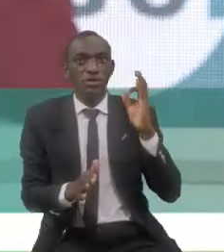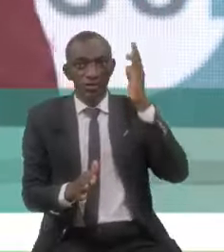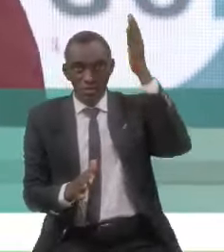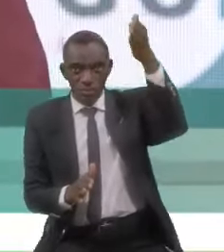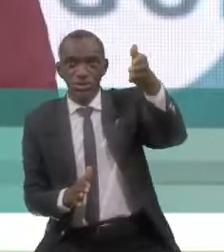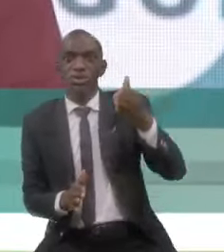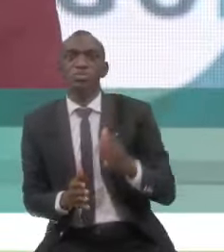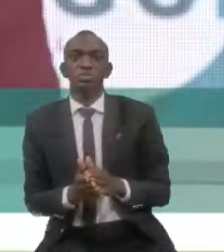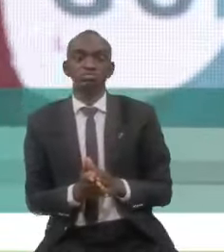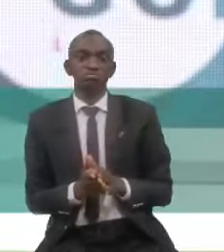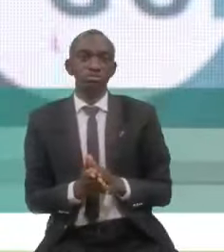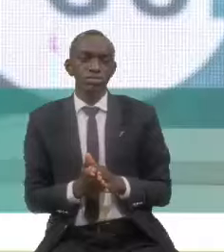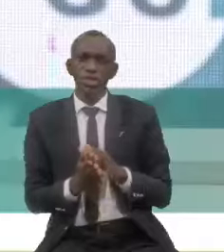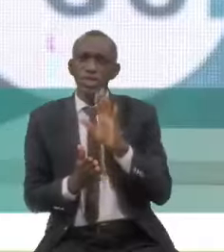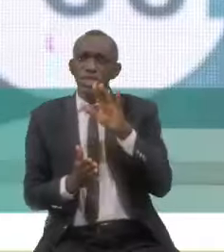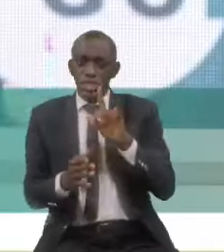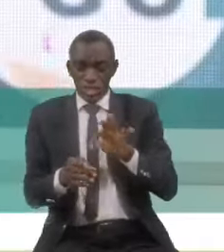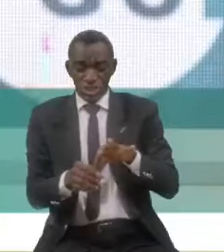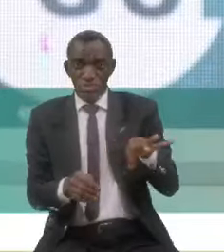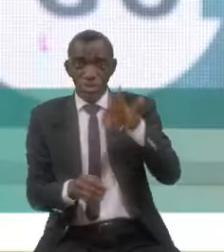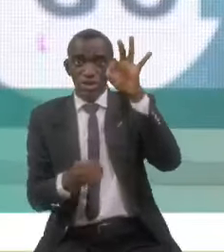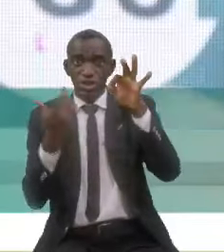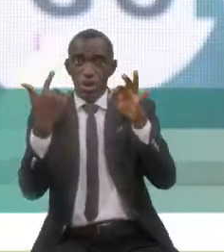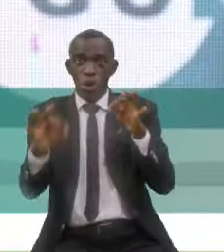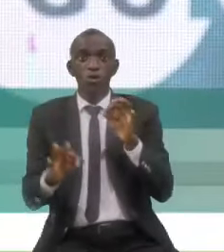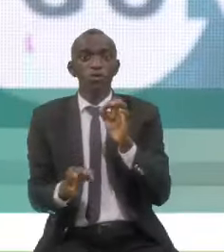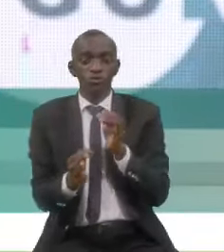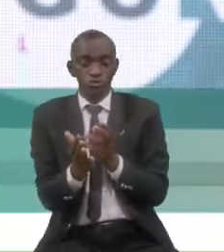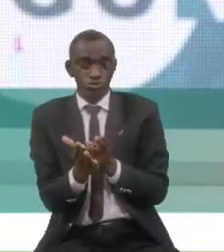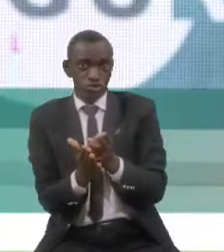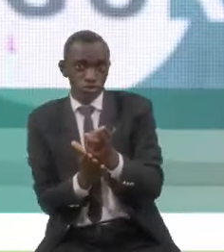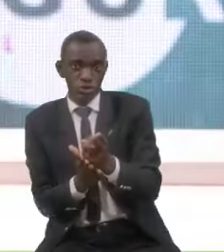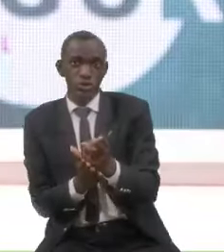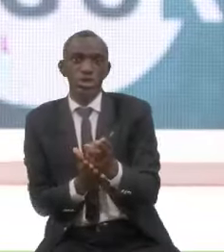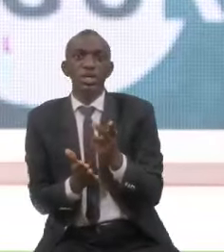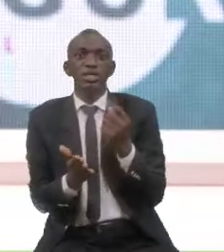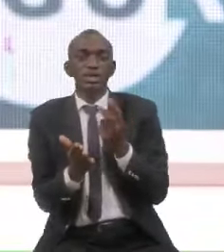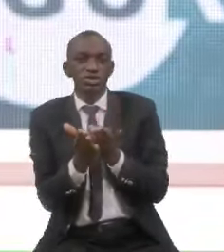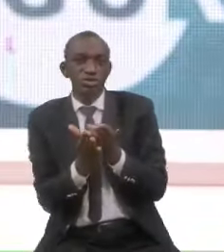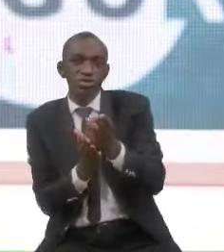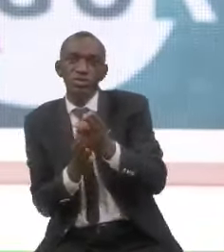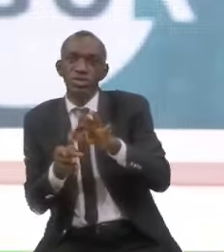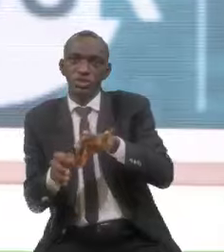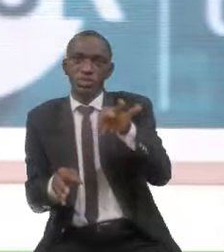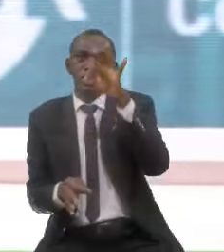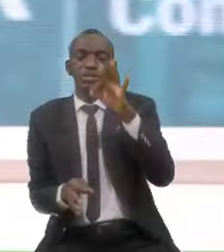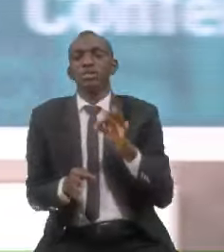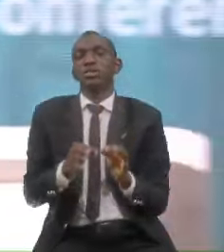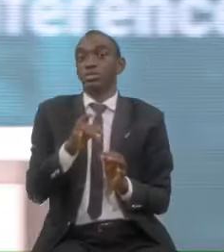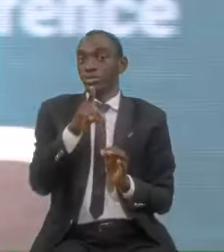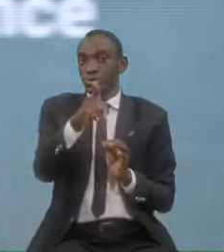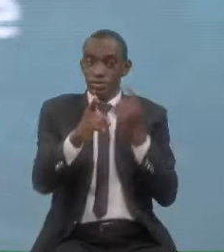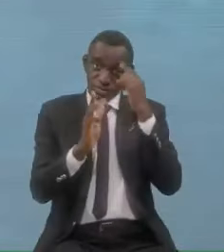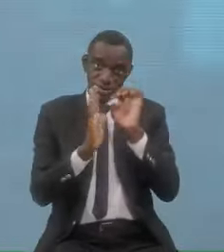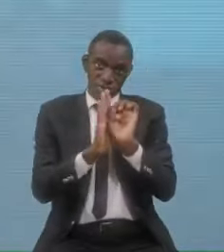truth, the truthful spirit. You are a minister, a preacher. While you